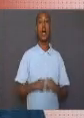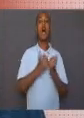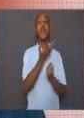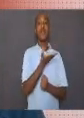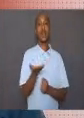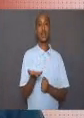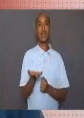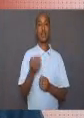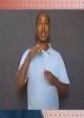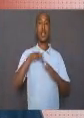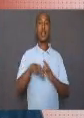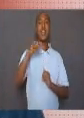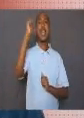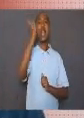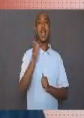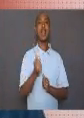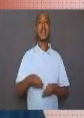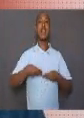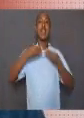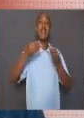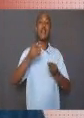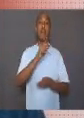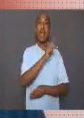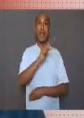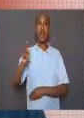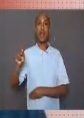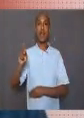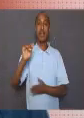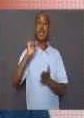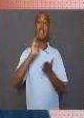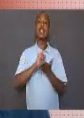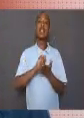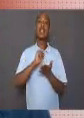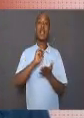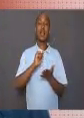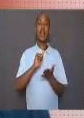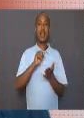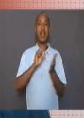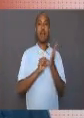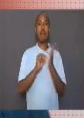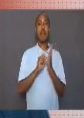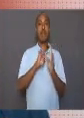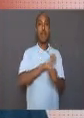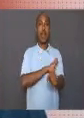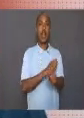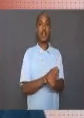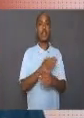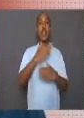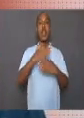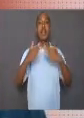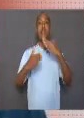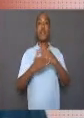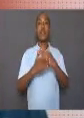However, in any given period, the number of energy levels or